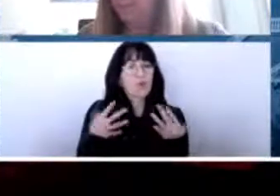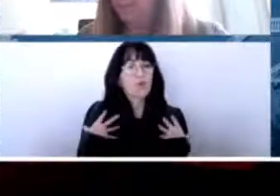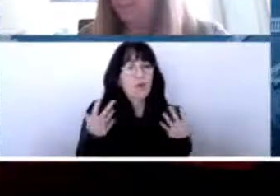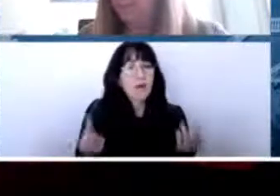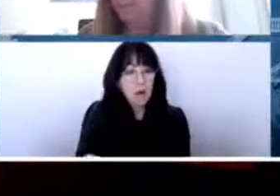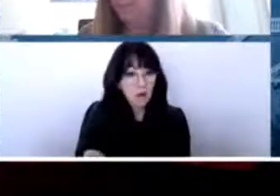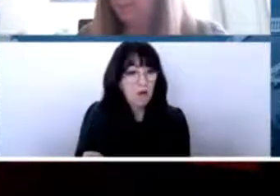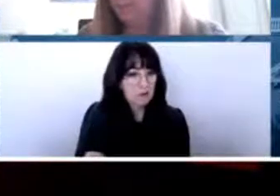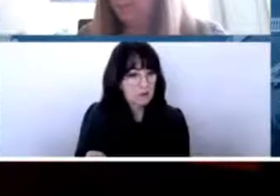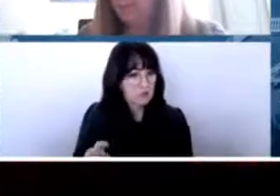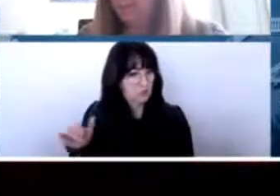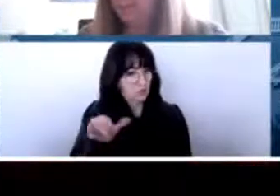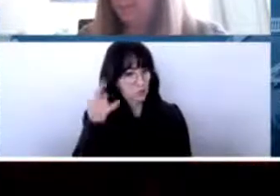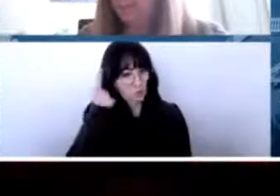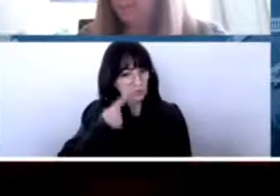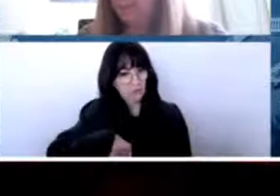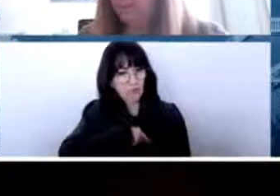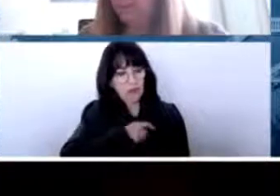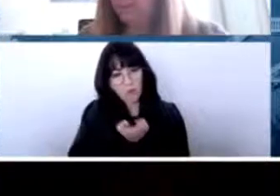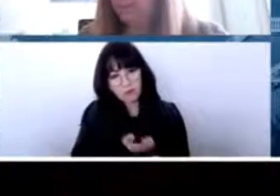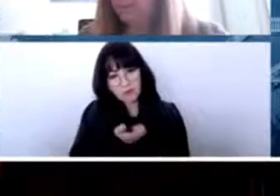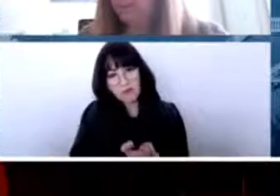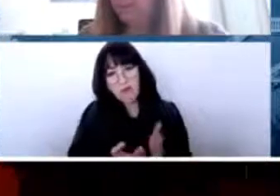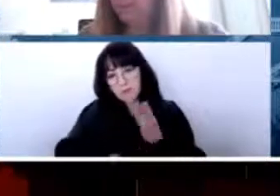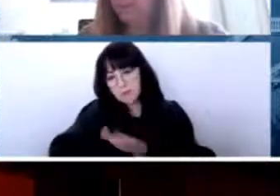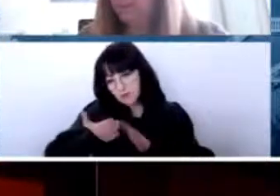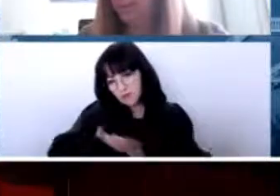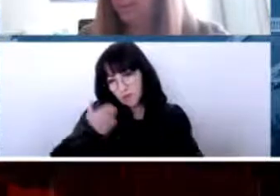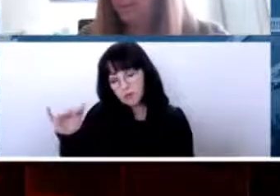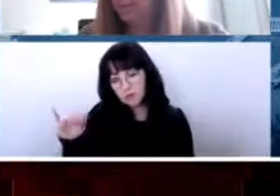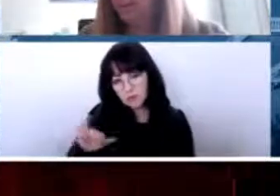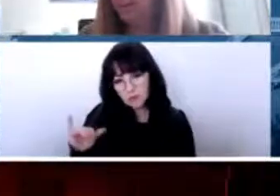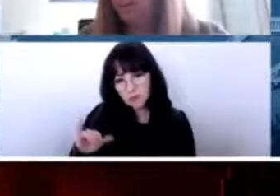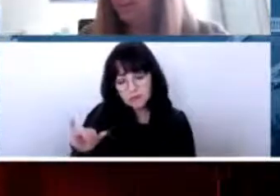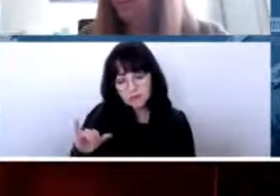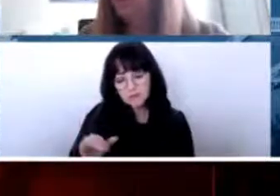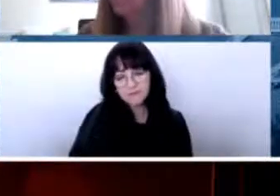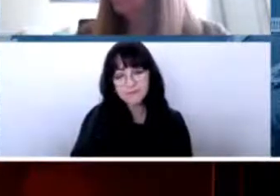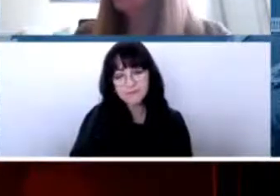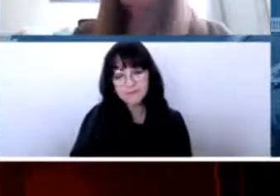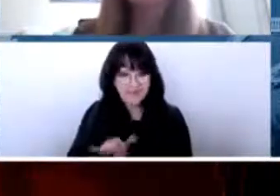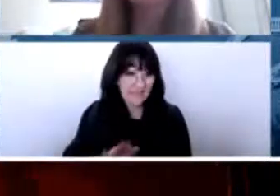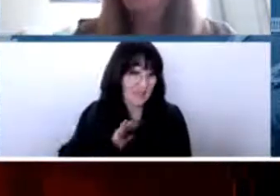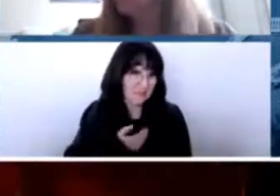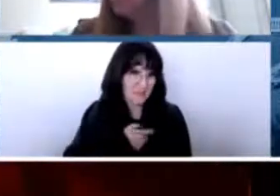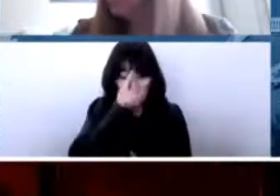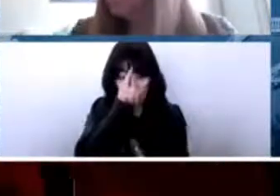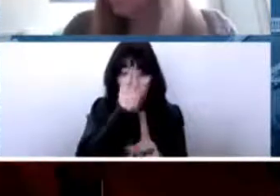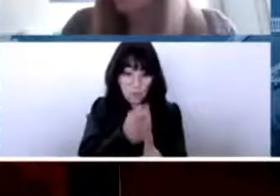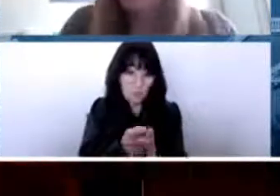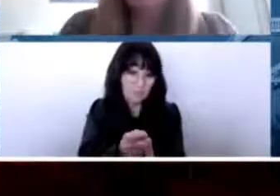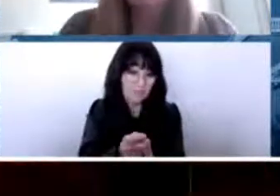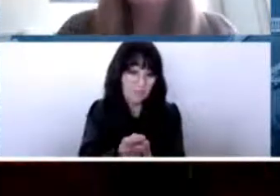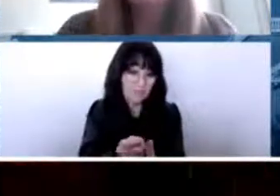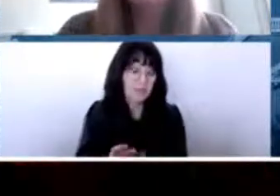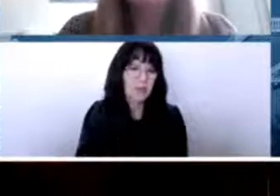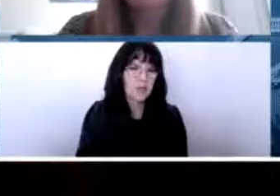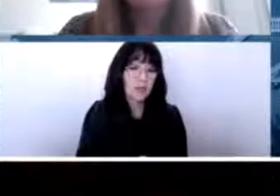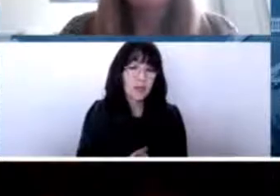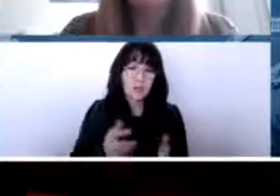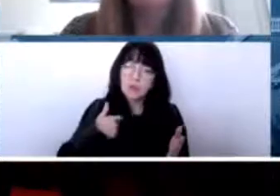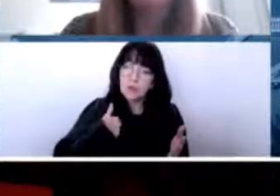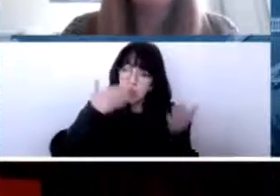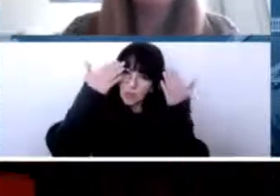so that's the objective, is to, but we know that they're safe. And so